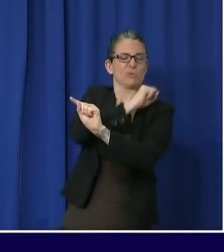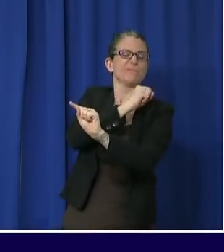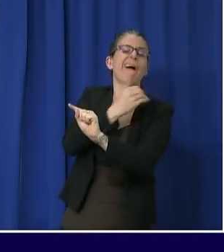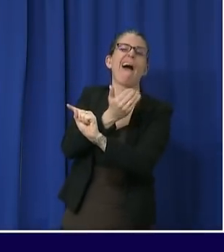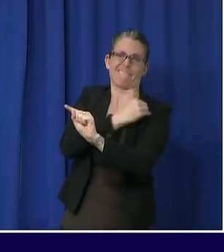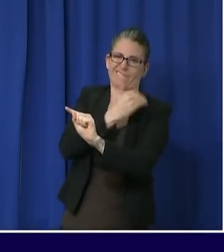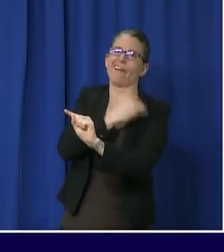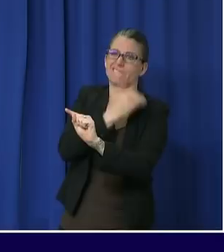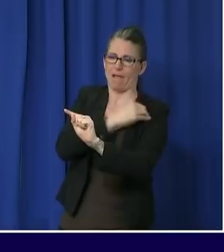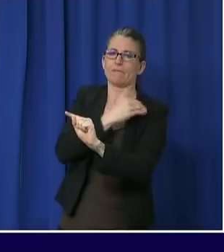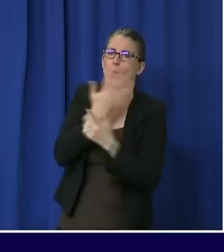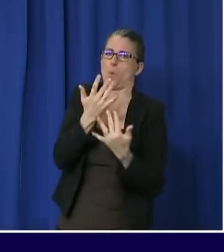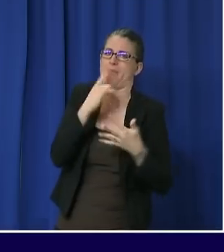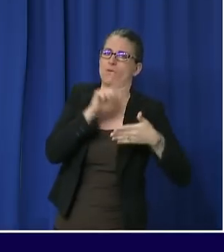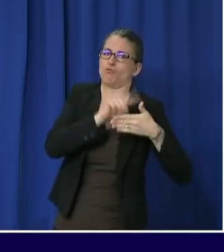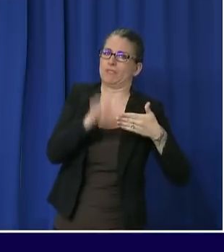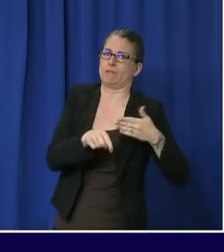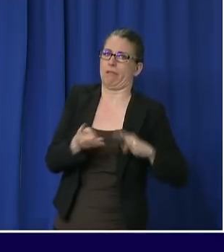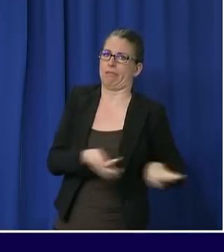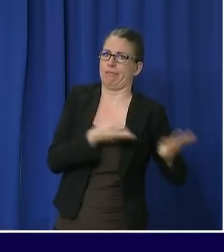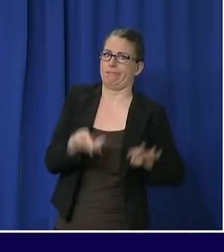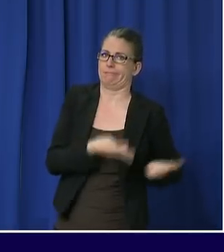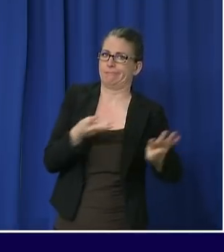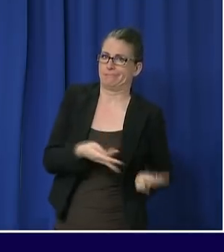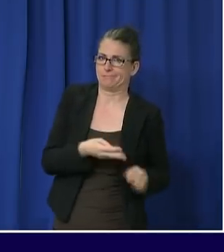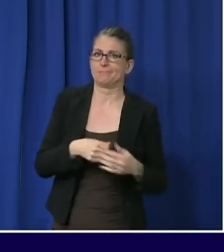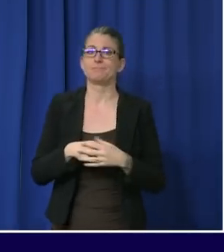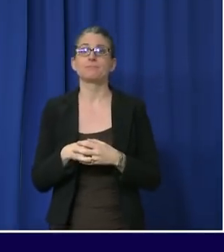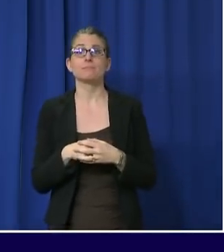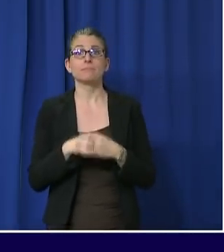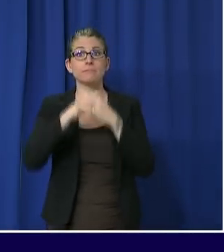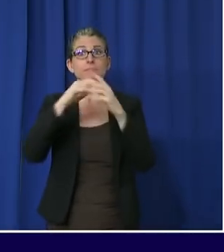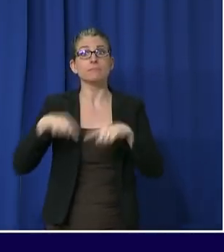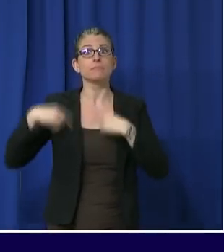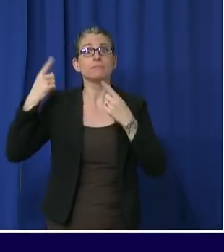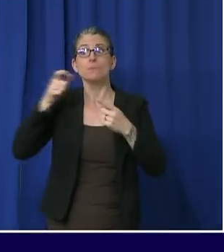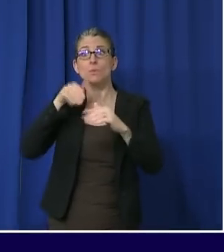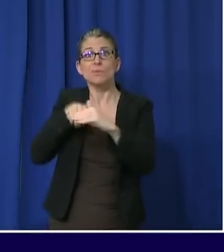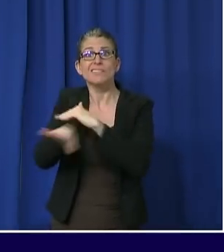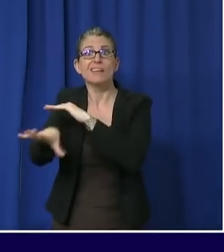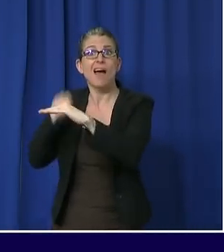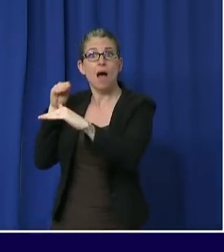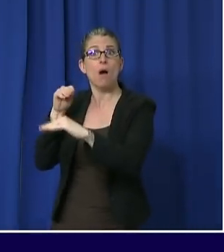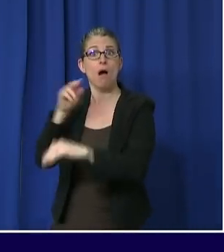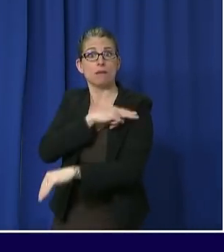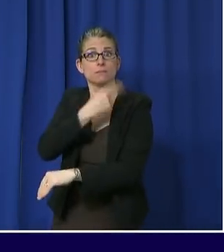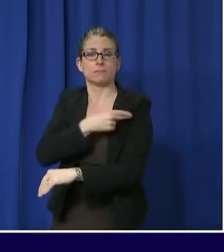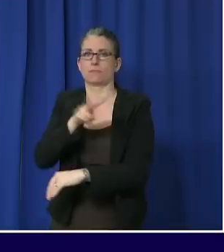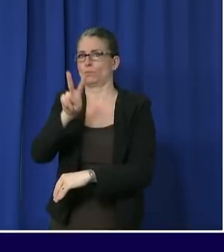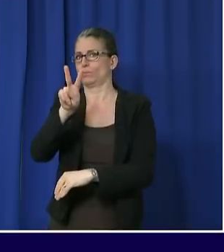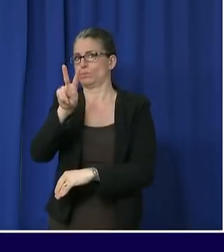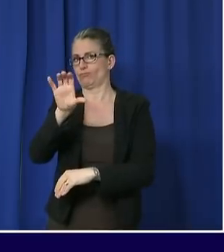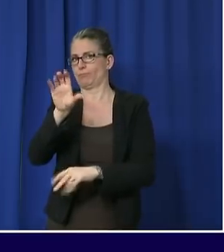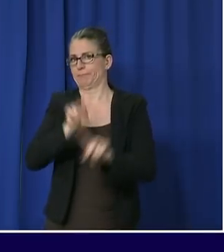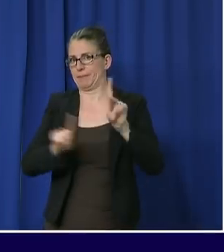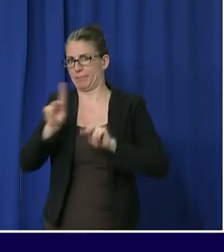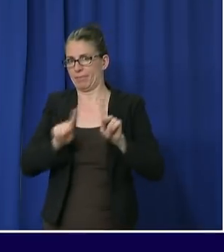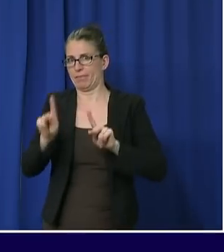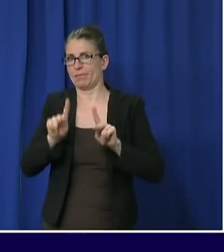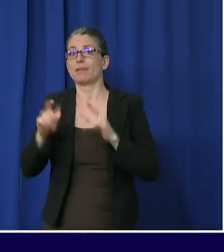200 individuals have been hospitalized, and currently 37 individuals are in the hospital right